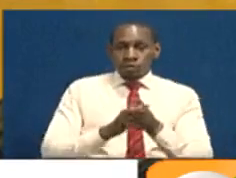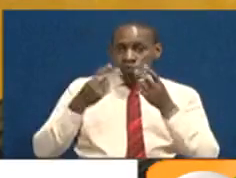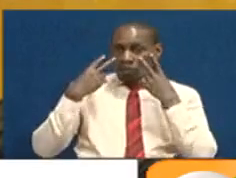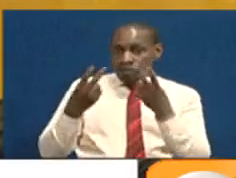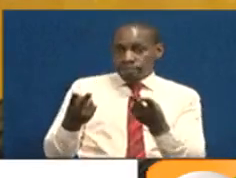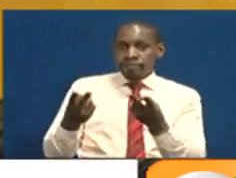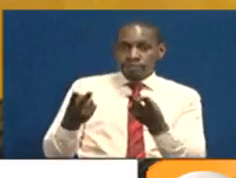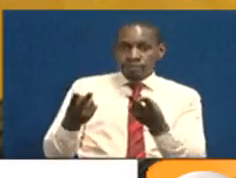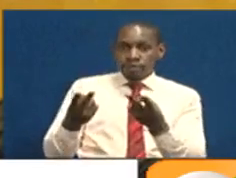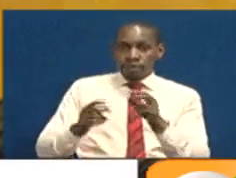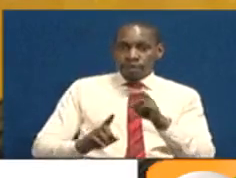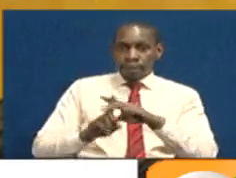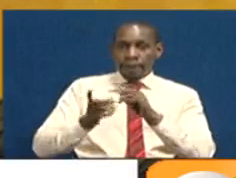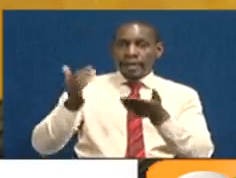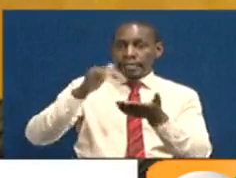see those